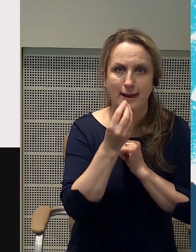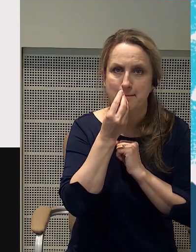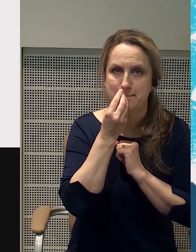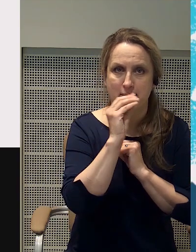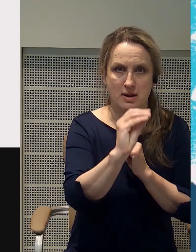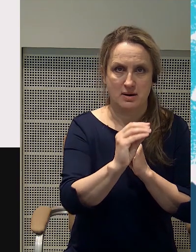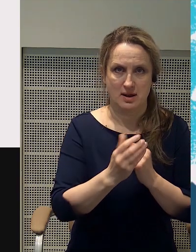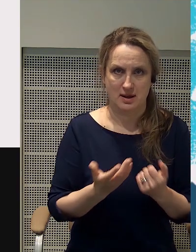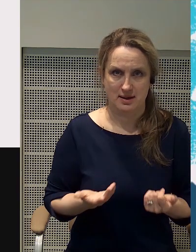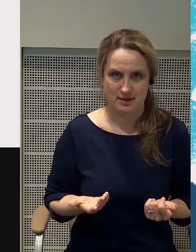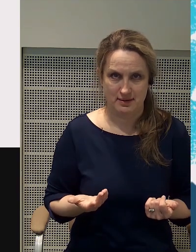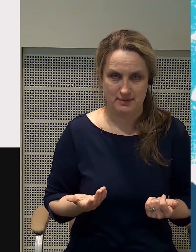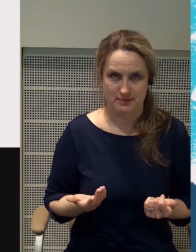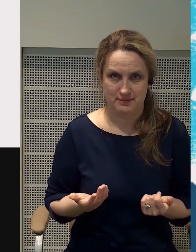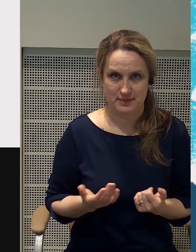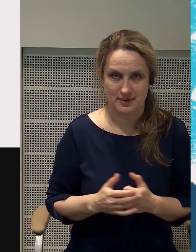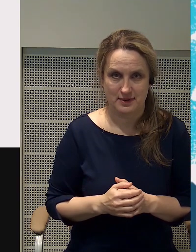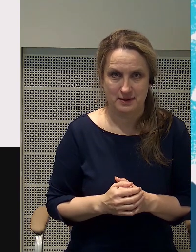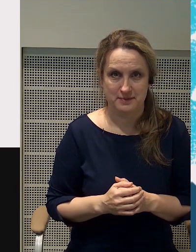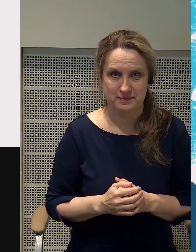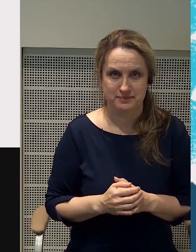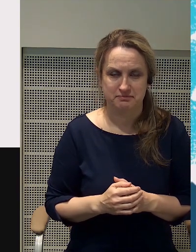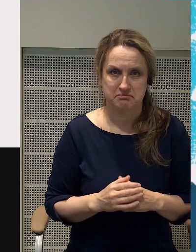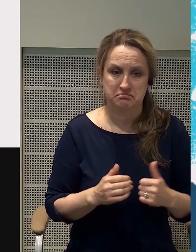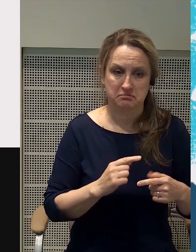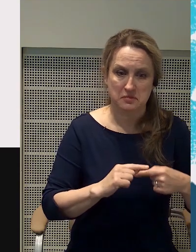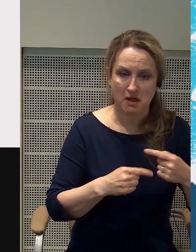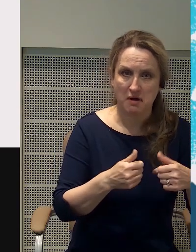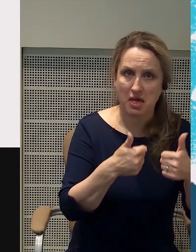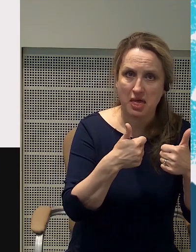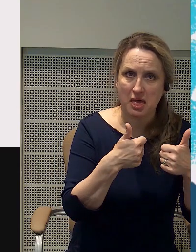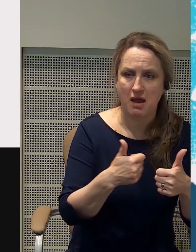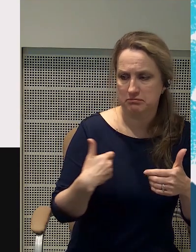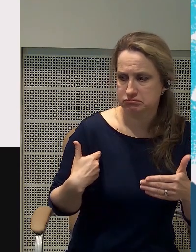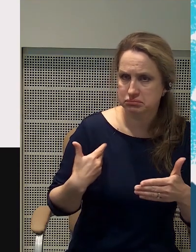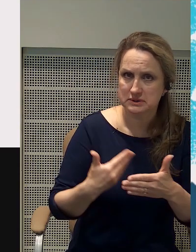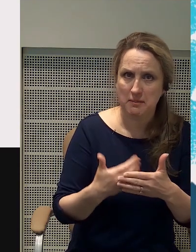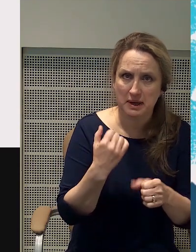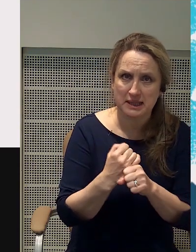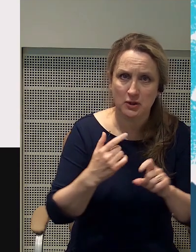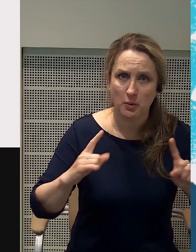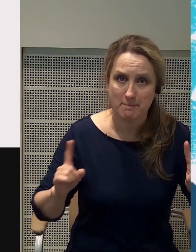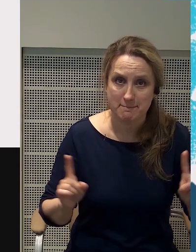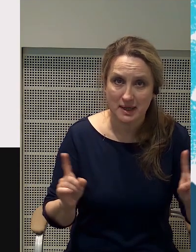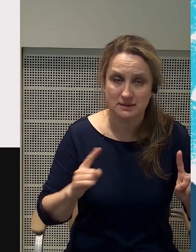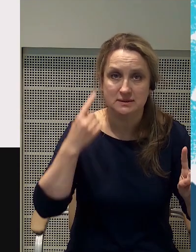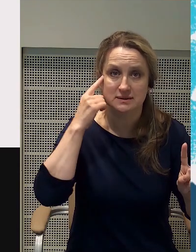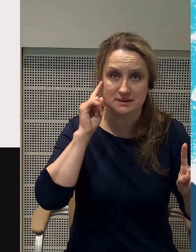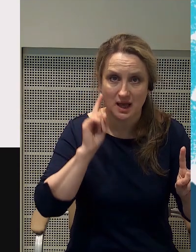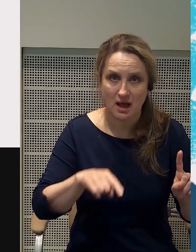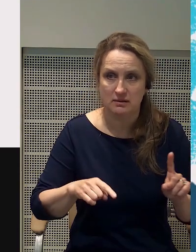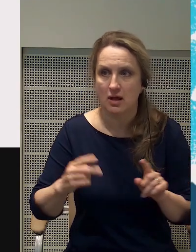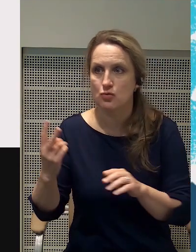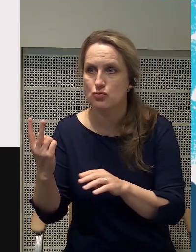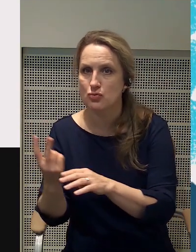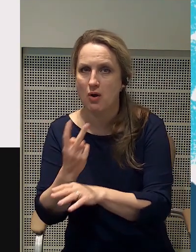done, avoiding to duplicate efforts. We also can help in research design support, communication and dissemination, and